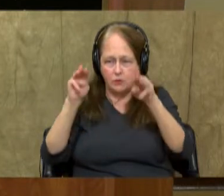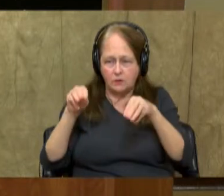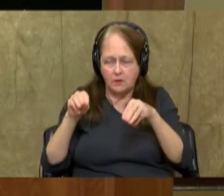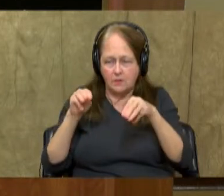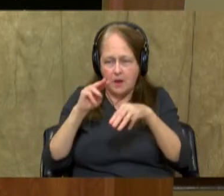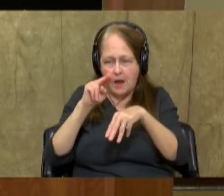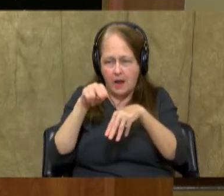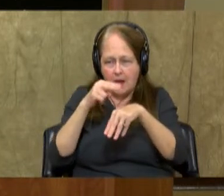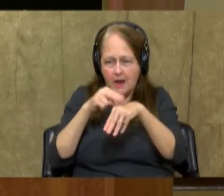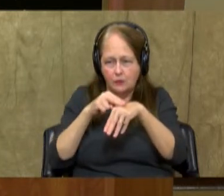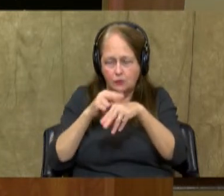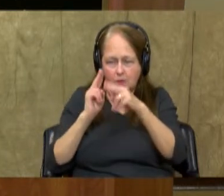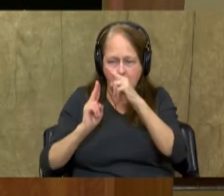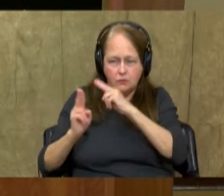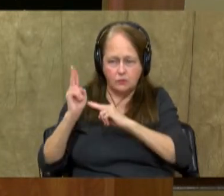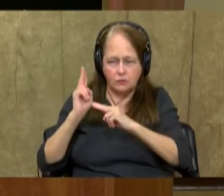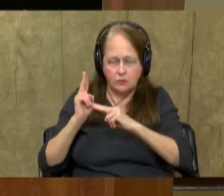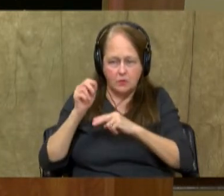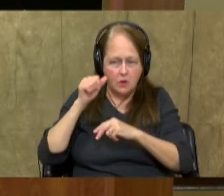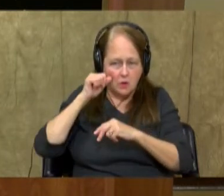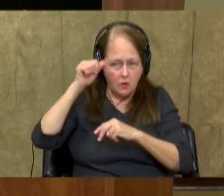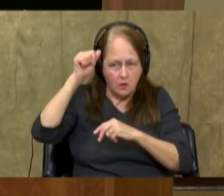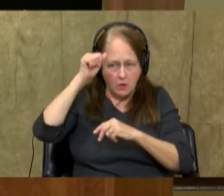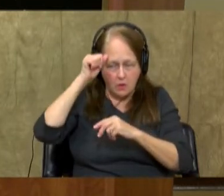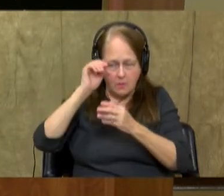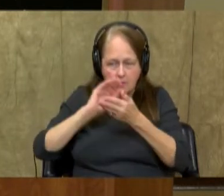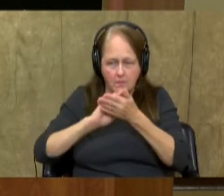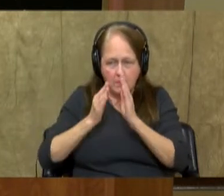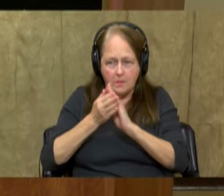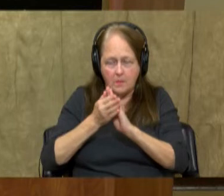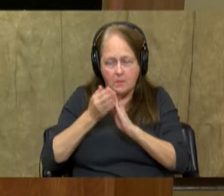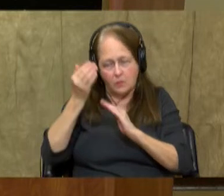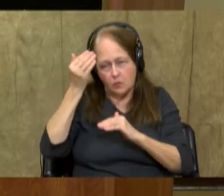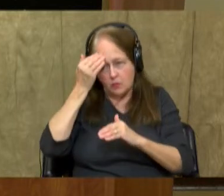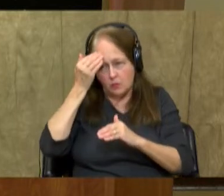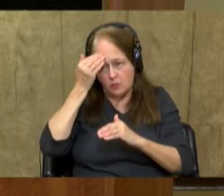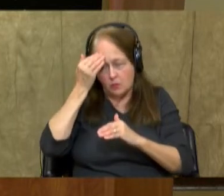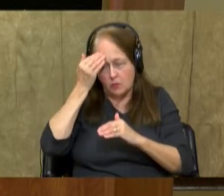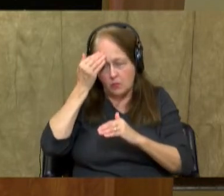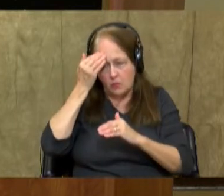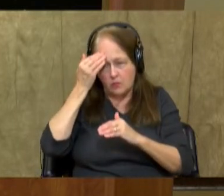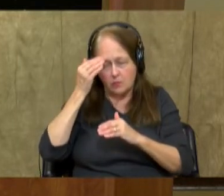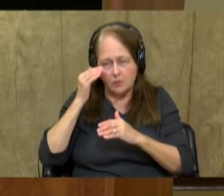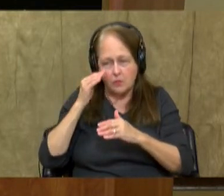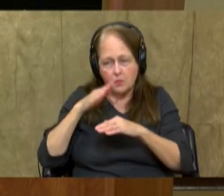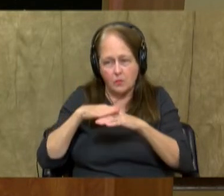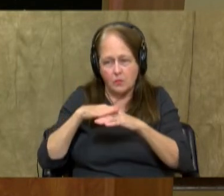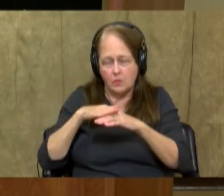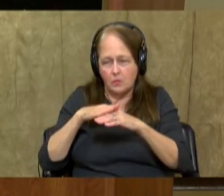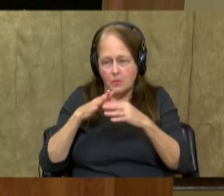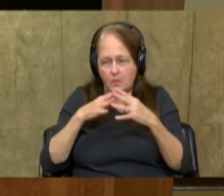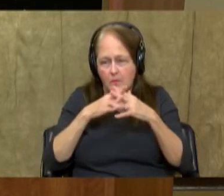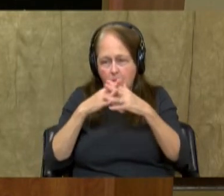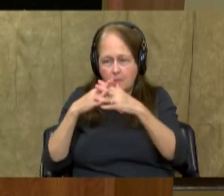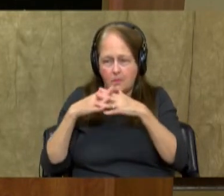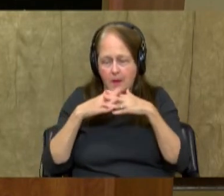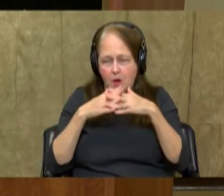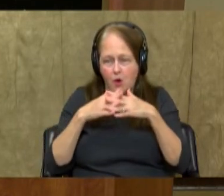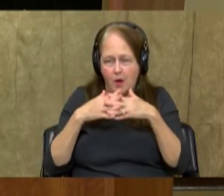History. As an adult, Roosevelt became widely known as an authority on American